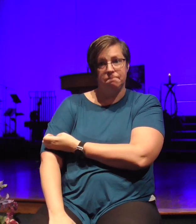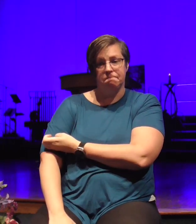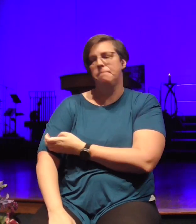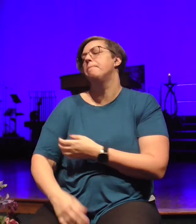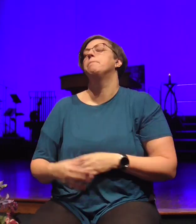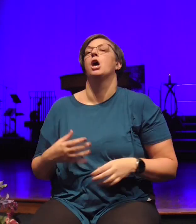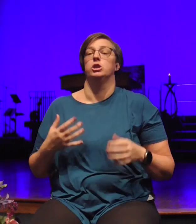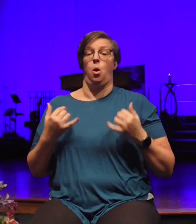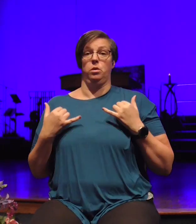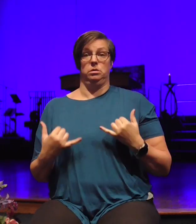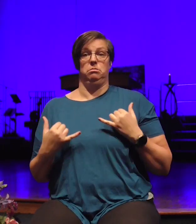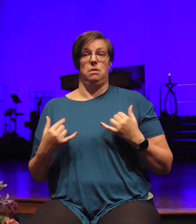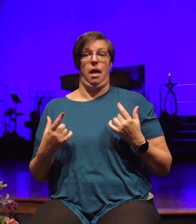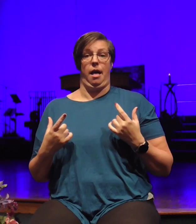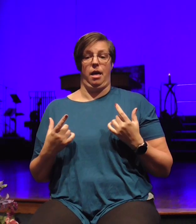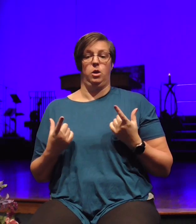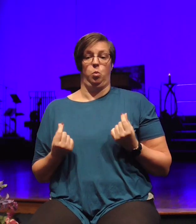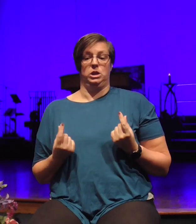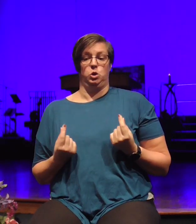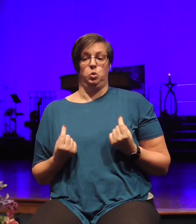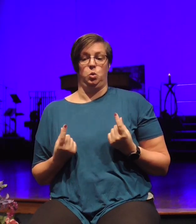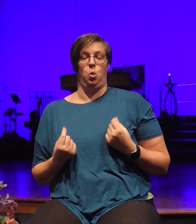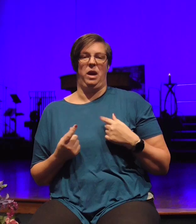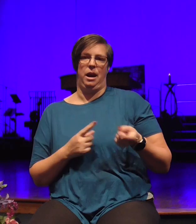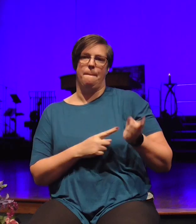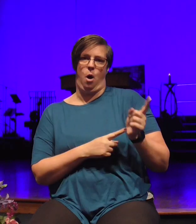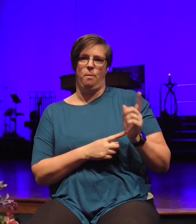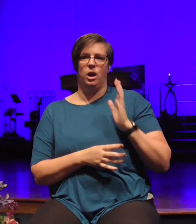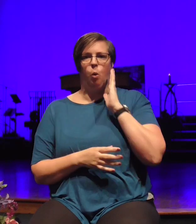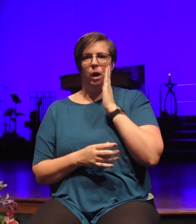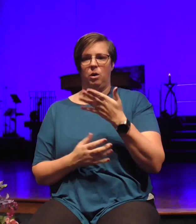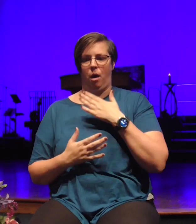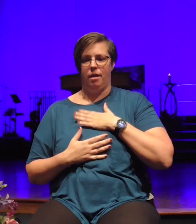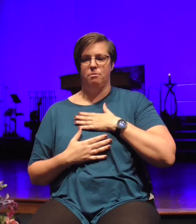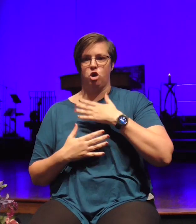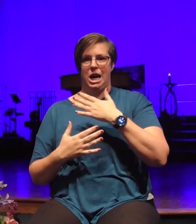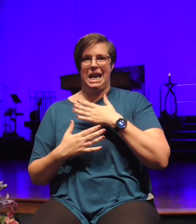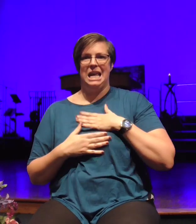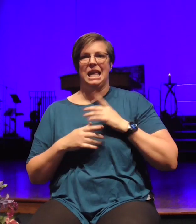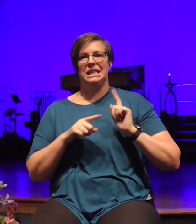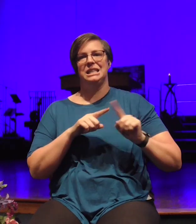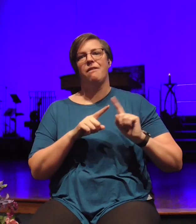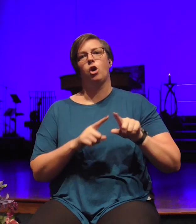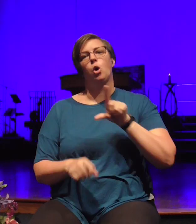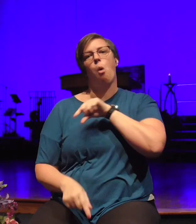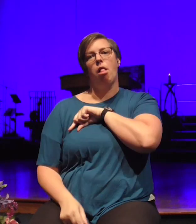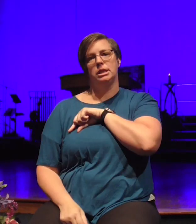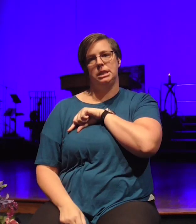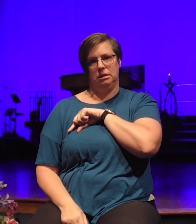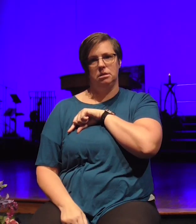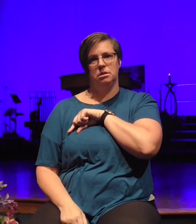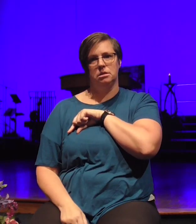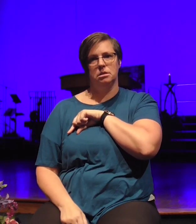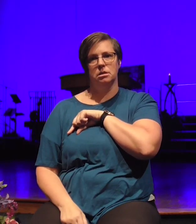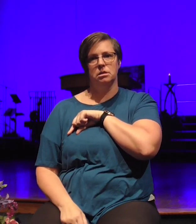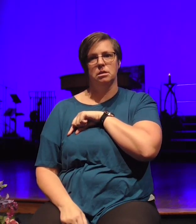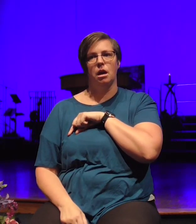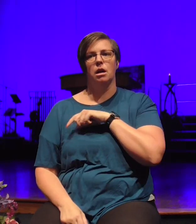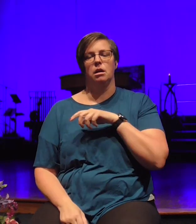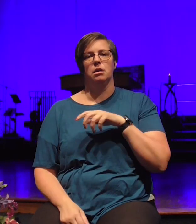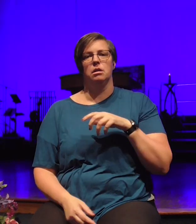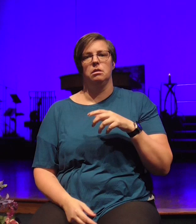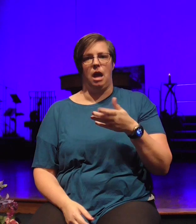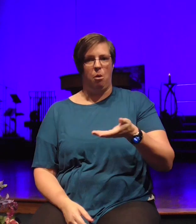this practice is, in a moment, we're going to breathe in different qualities that I will invite us to breathe in. And we're